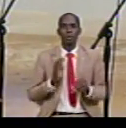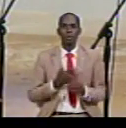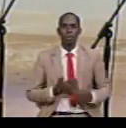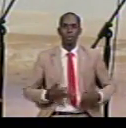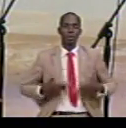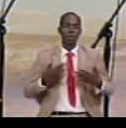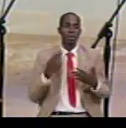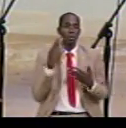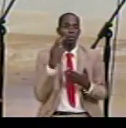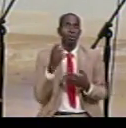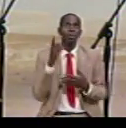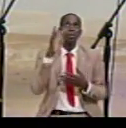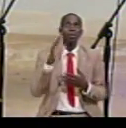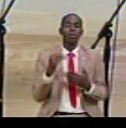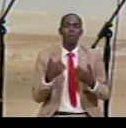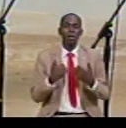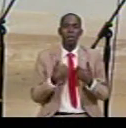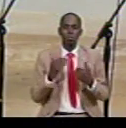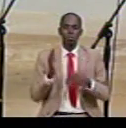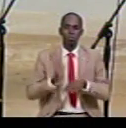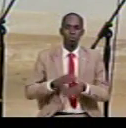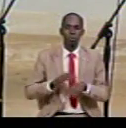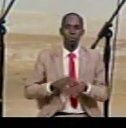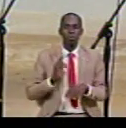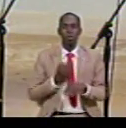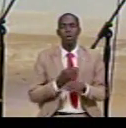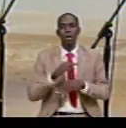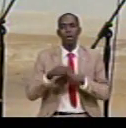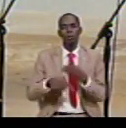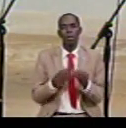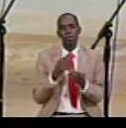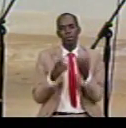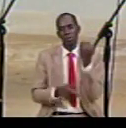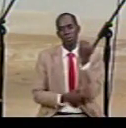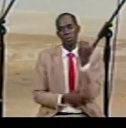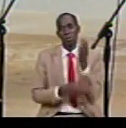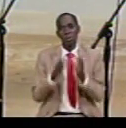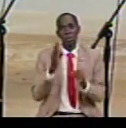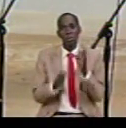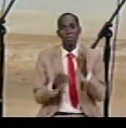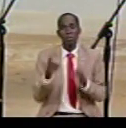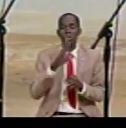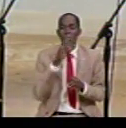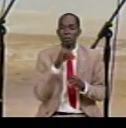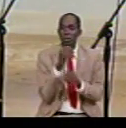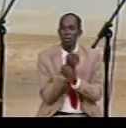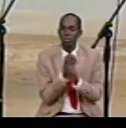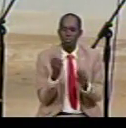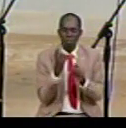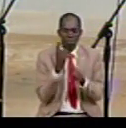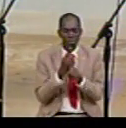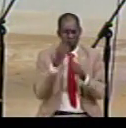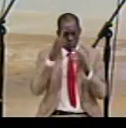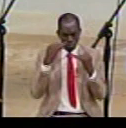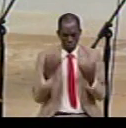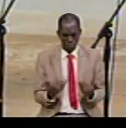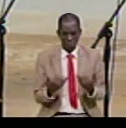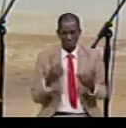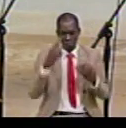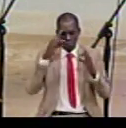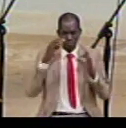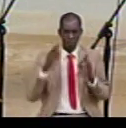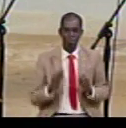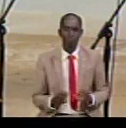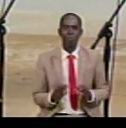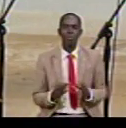temptation. If you are not born again, just make up your mind. Because temptation can destroy your life here, destroy your